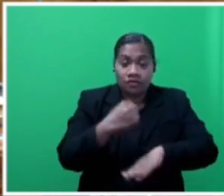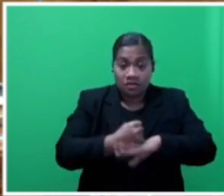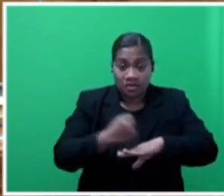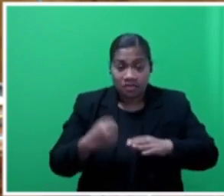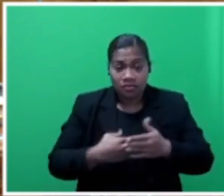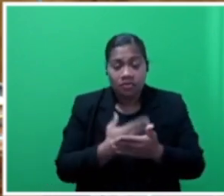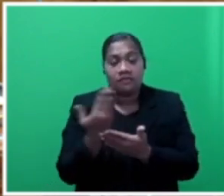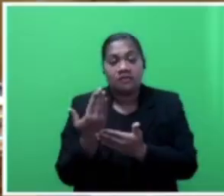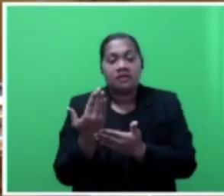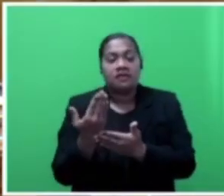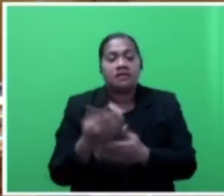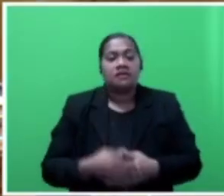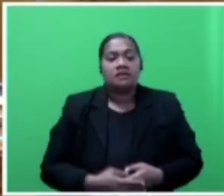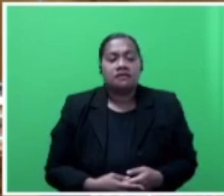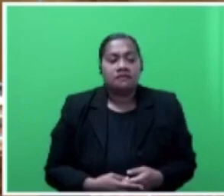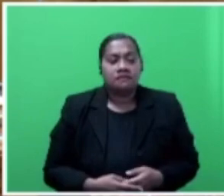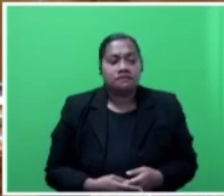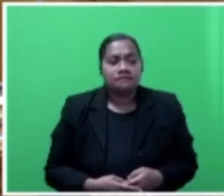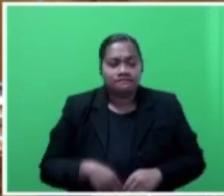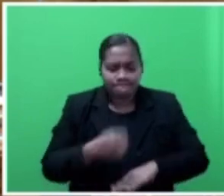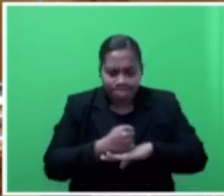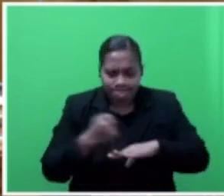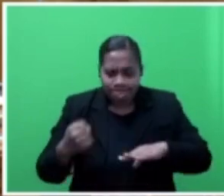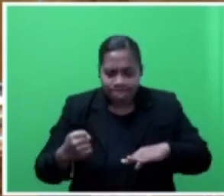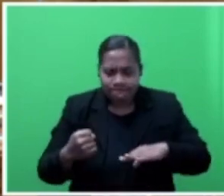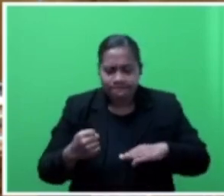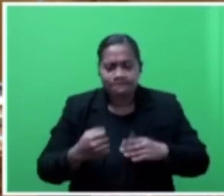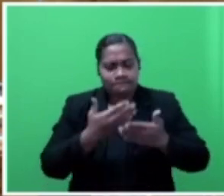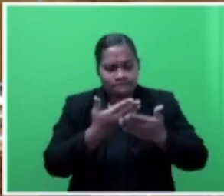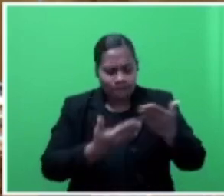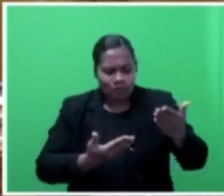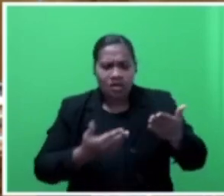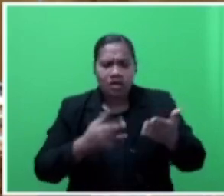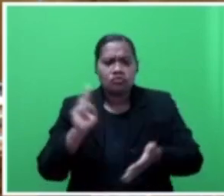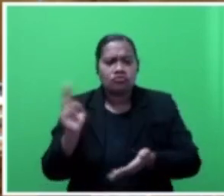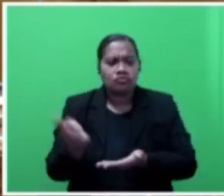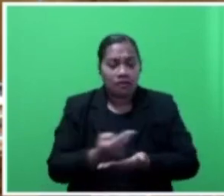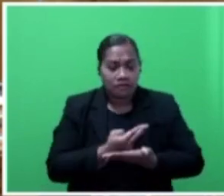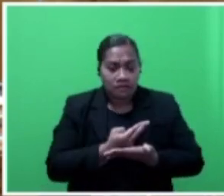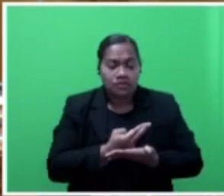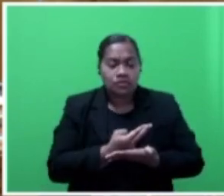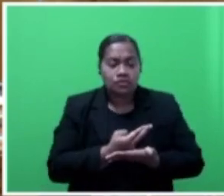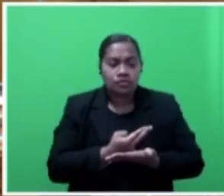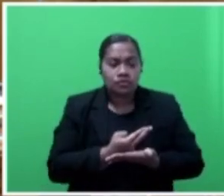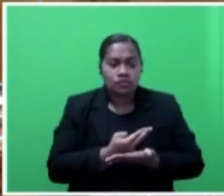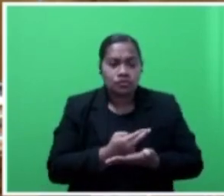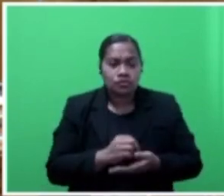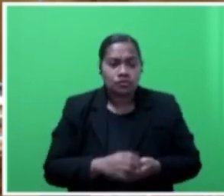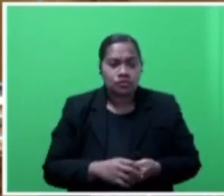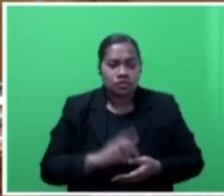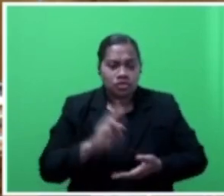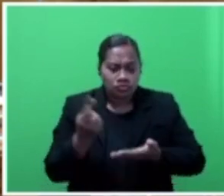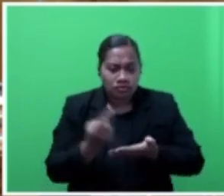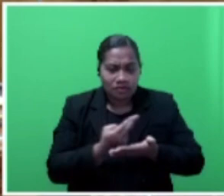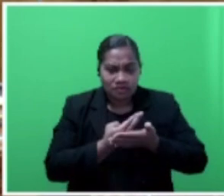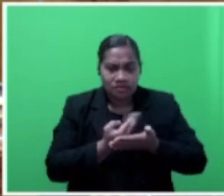to the amount of revenue that is being